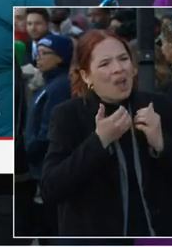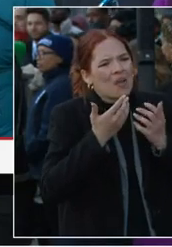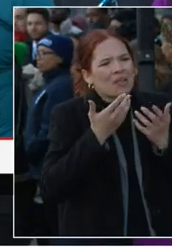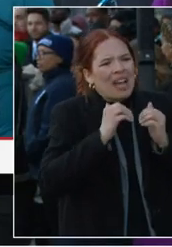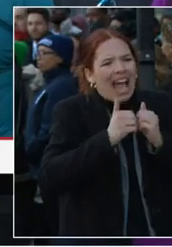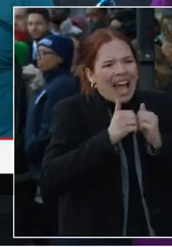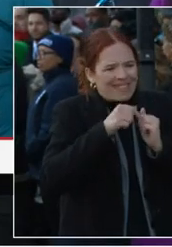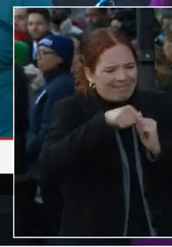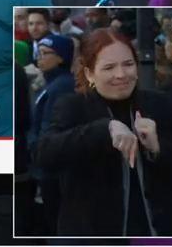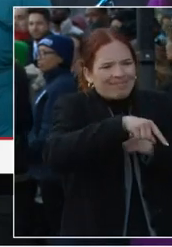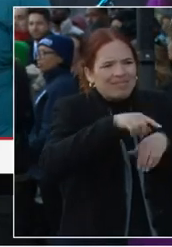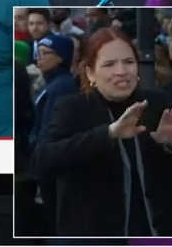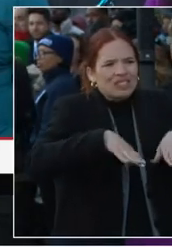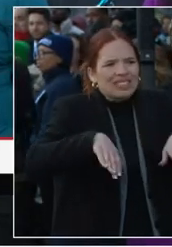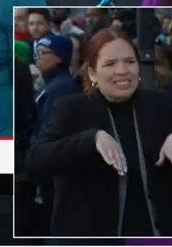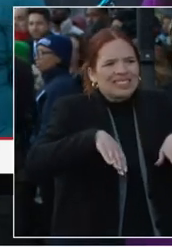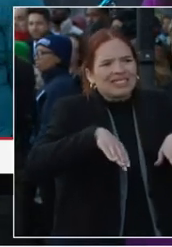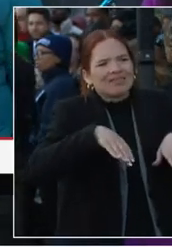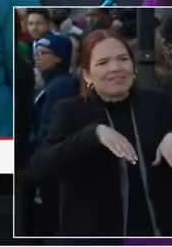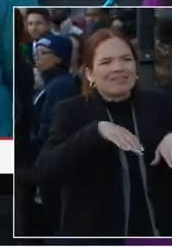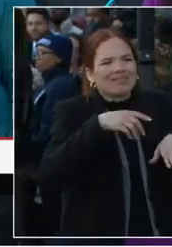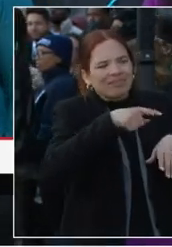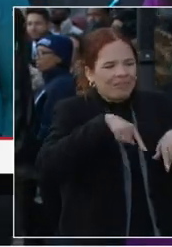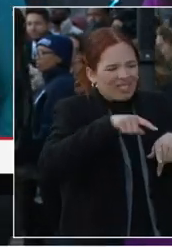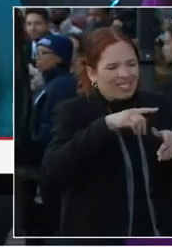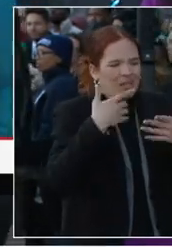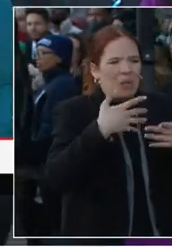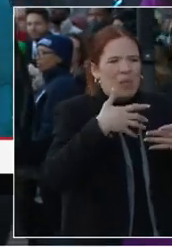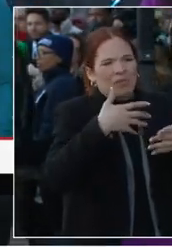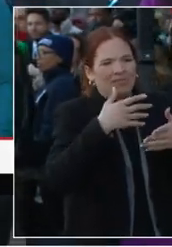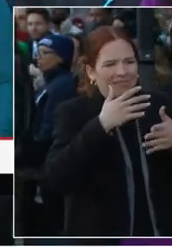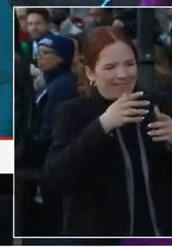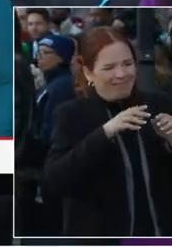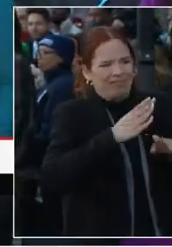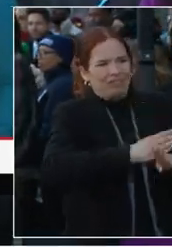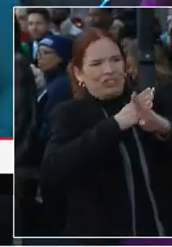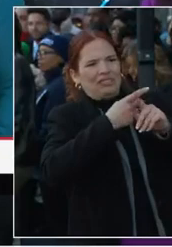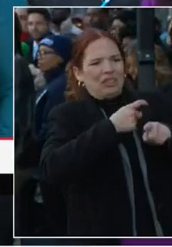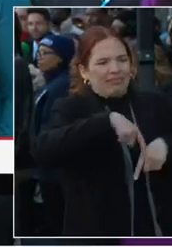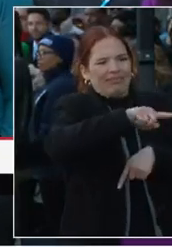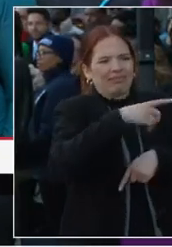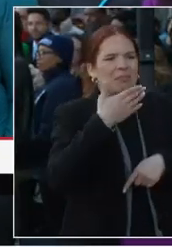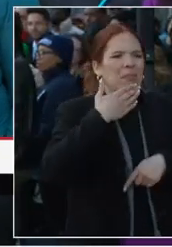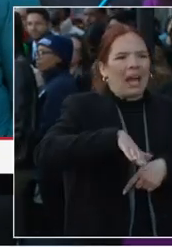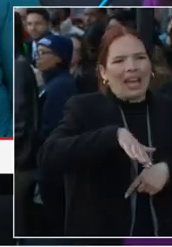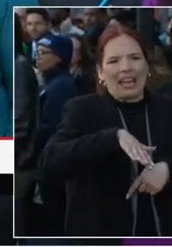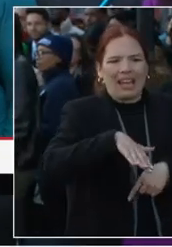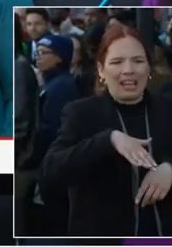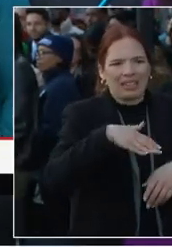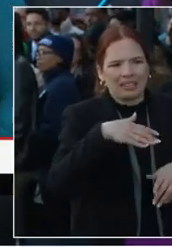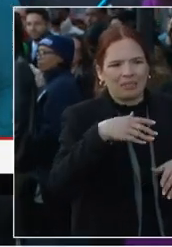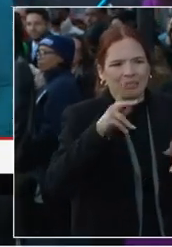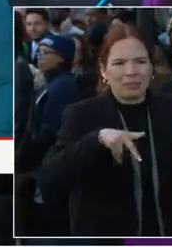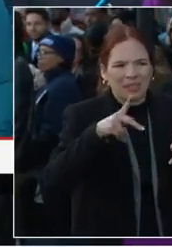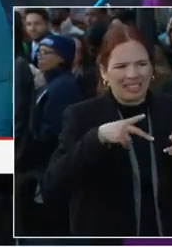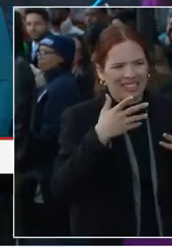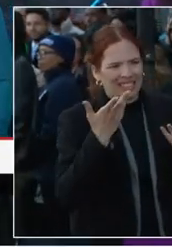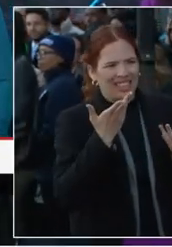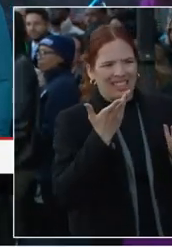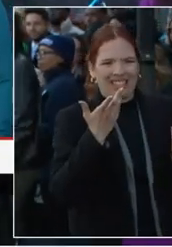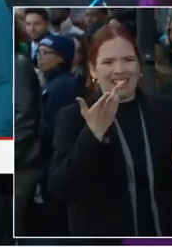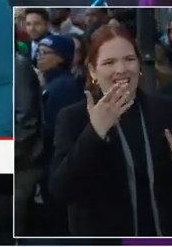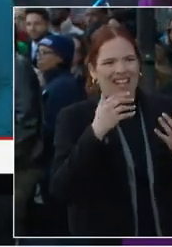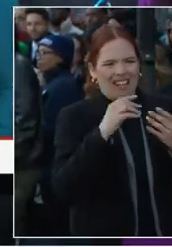can we, and I say that in quotes, how can we invest in ways so that that's not the only option, that they're out here on